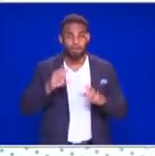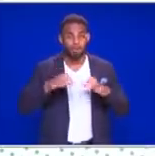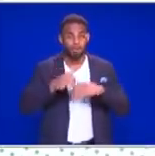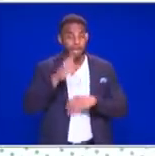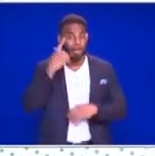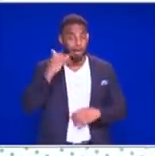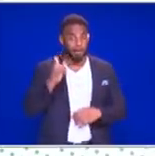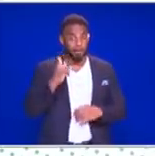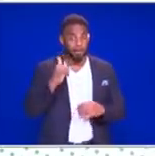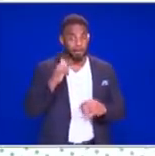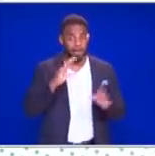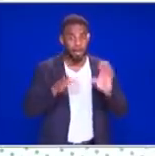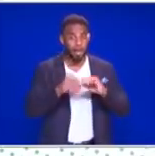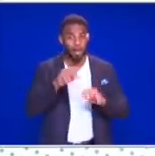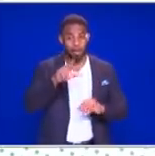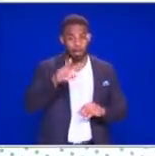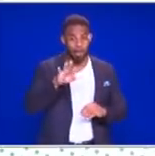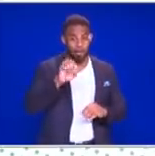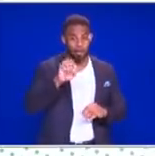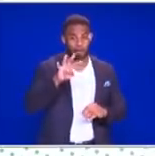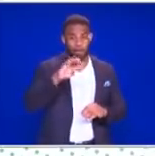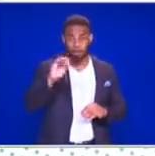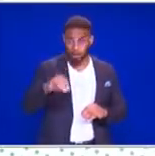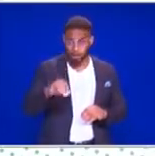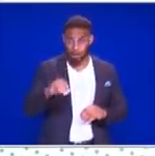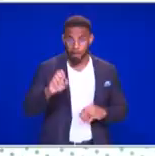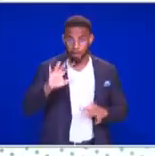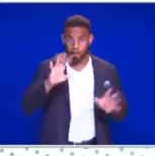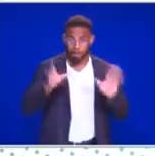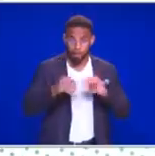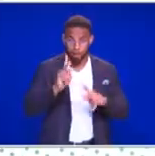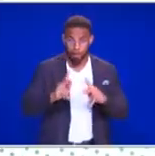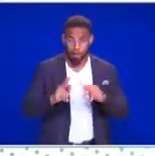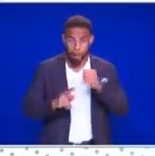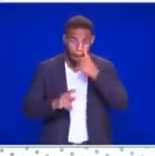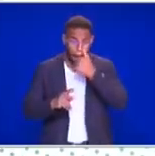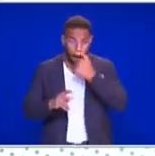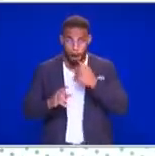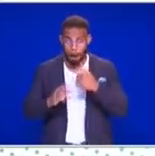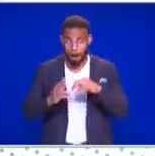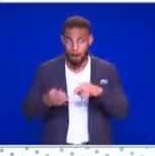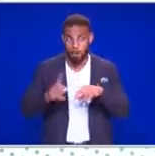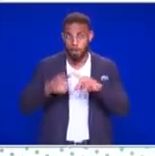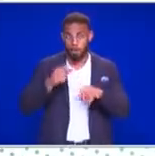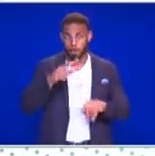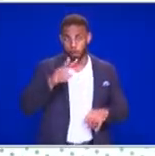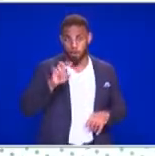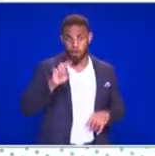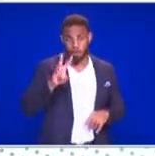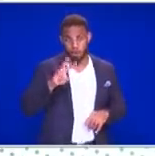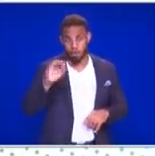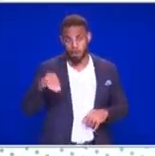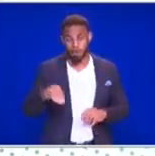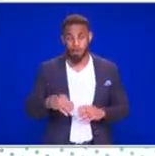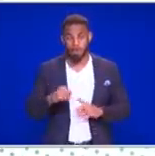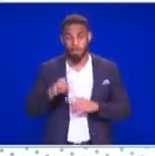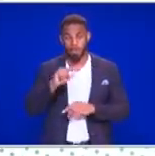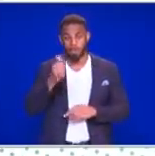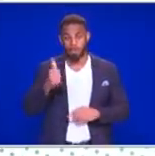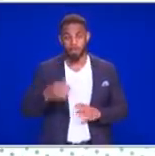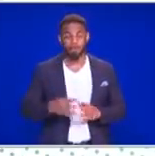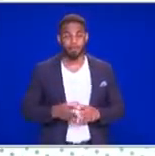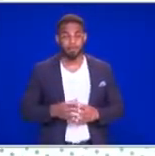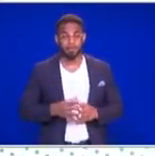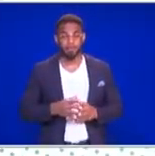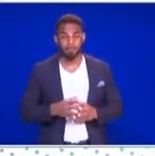California, comprising 39.4% of the total population, up from 37.6% in 2010.